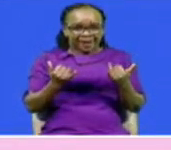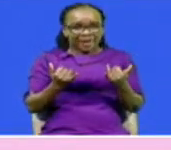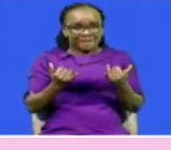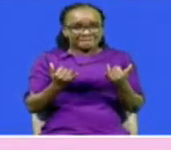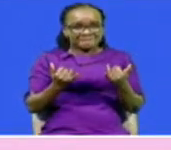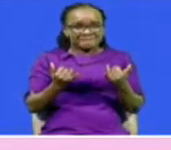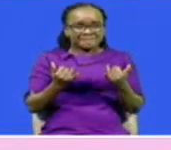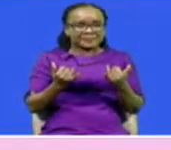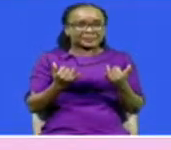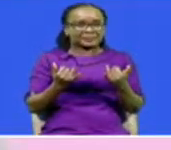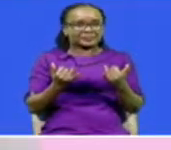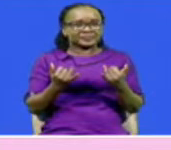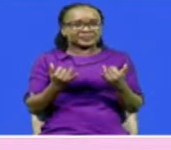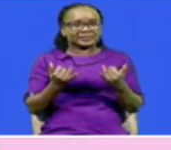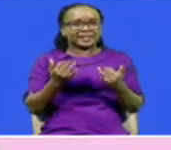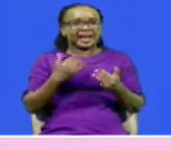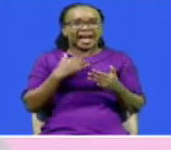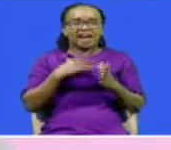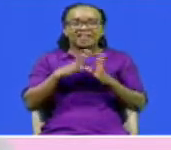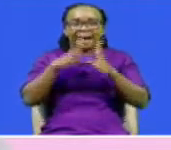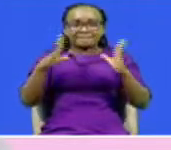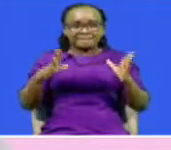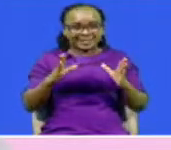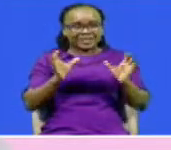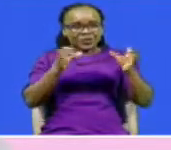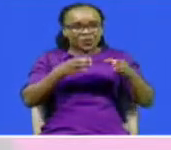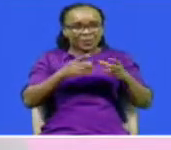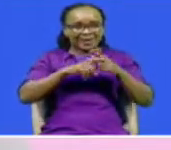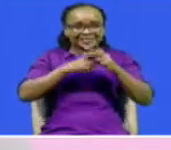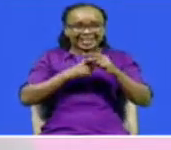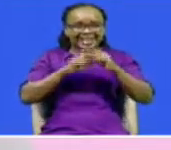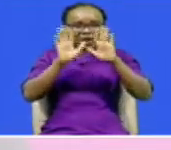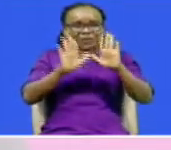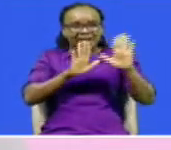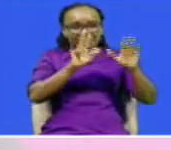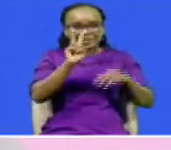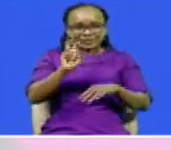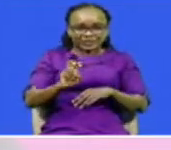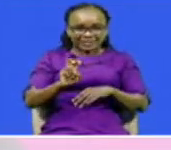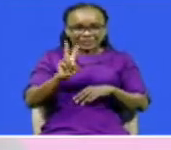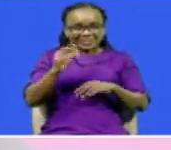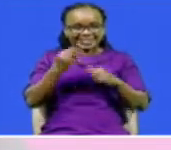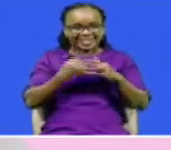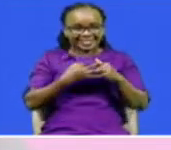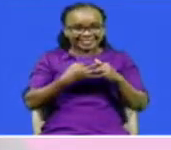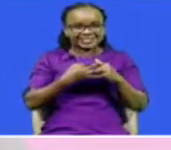least I qualified na kiu kubwa, and I've started my campaign with a 28.